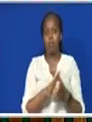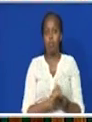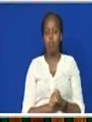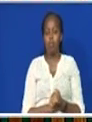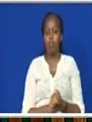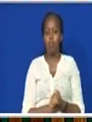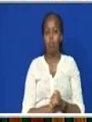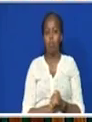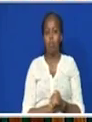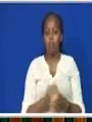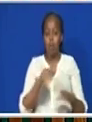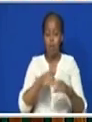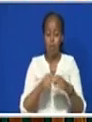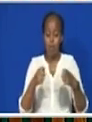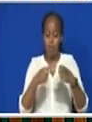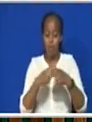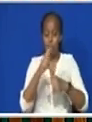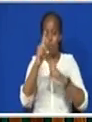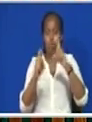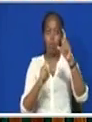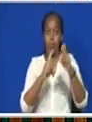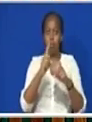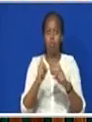And in a physics exam,